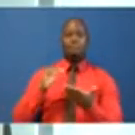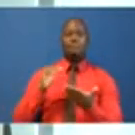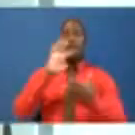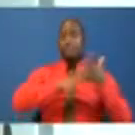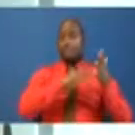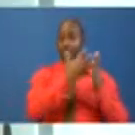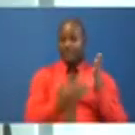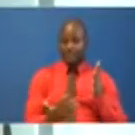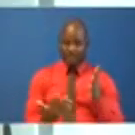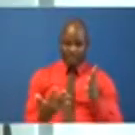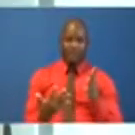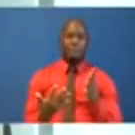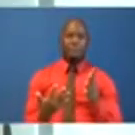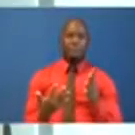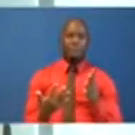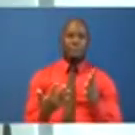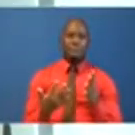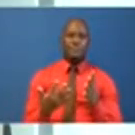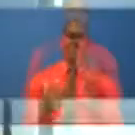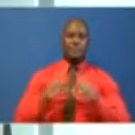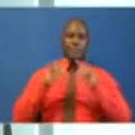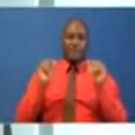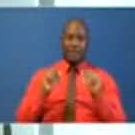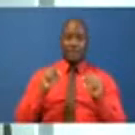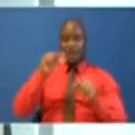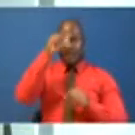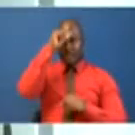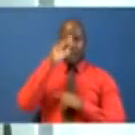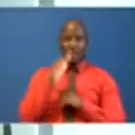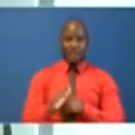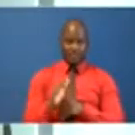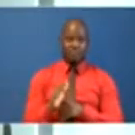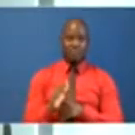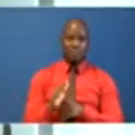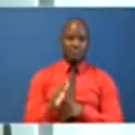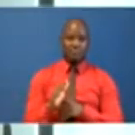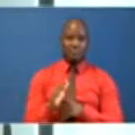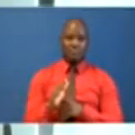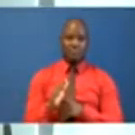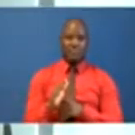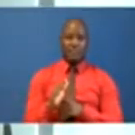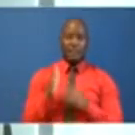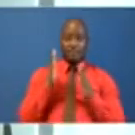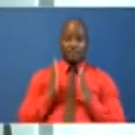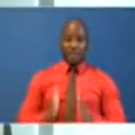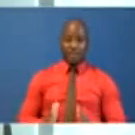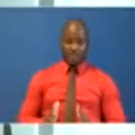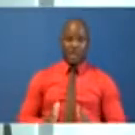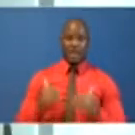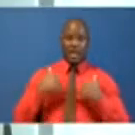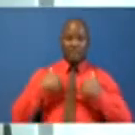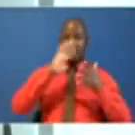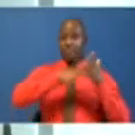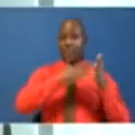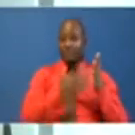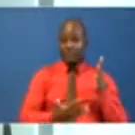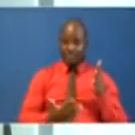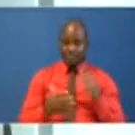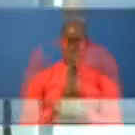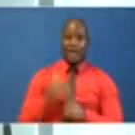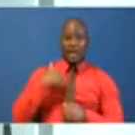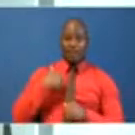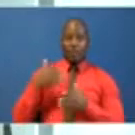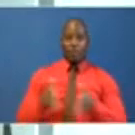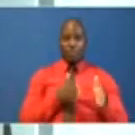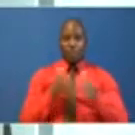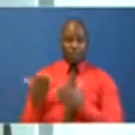platform as um esteemed as the gubernatorial you know being a gubernatorial aspirant you have a platform so you have the